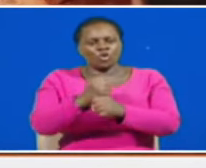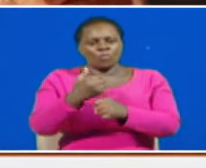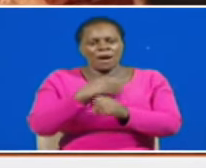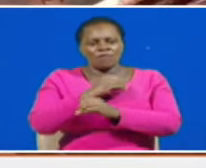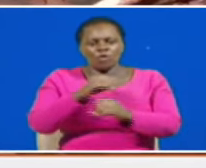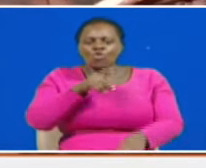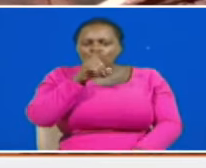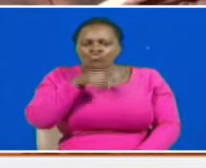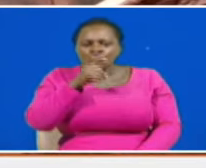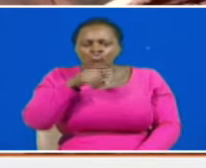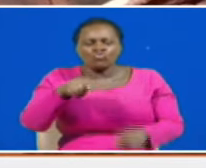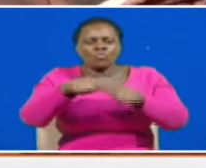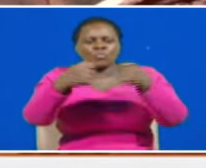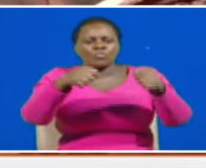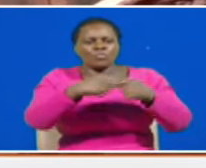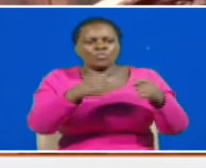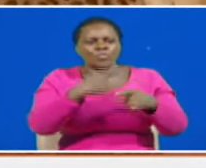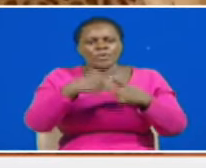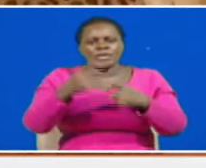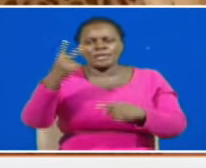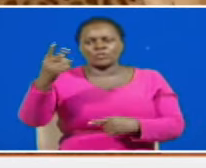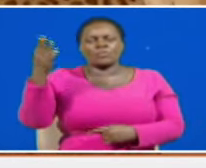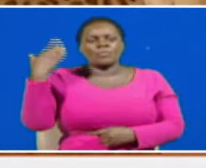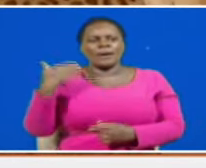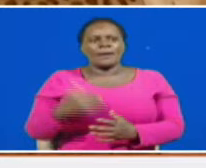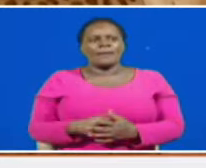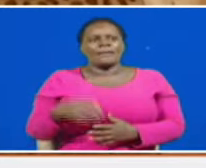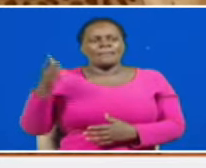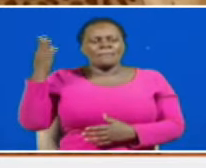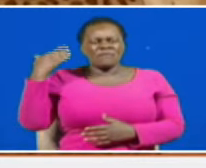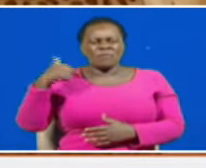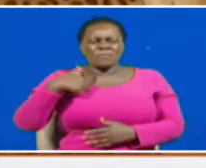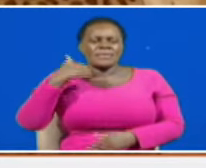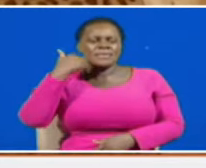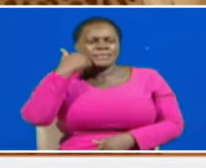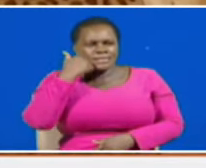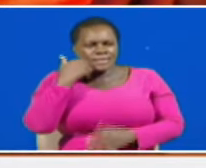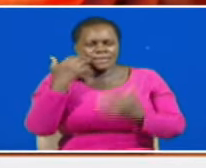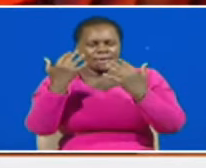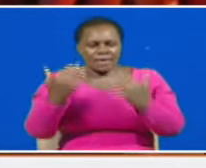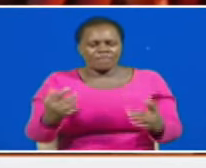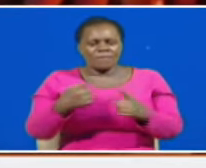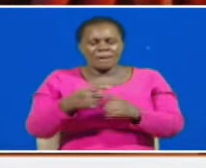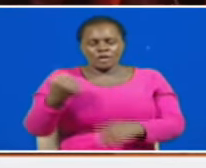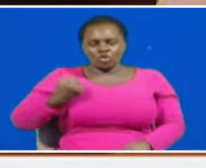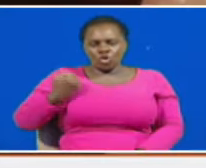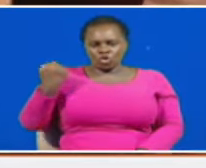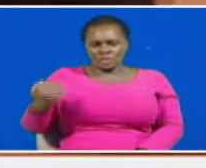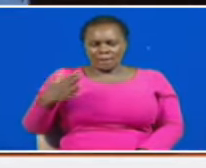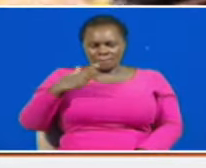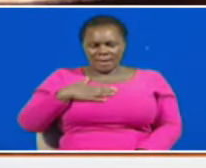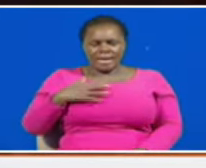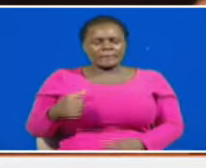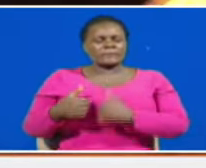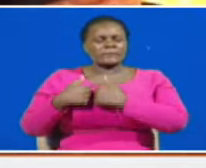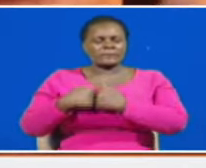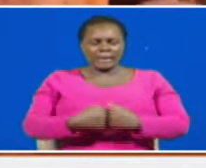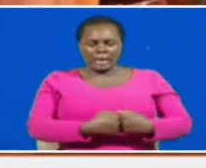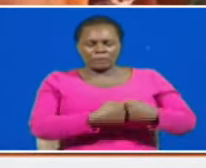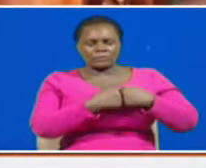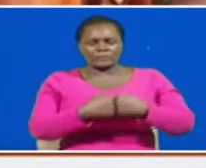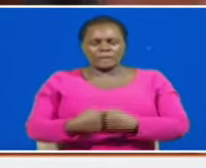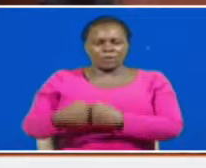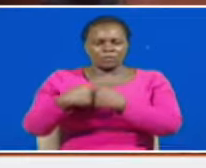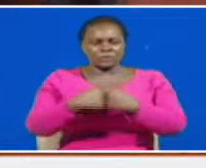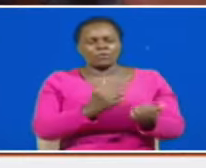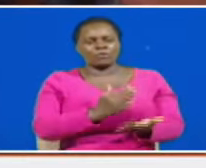his tuk-tuk broke down 2 years ago. Sababu nilikuwa mgonjwa, lakini mtoto ndiye alikuwa anang'ang'ana kunisaidia,